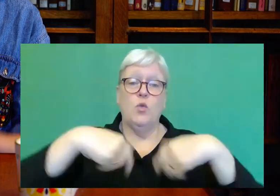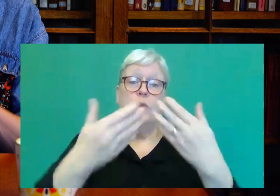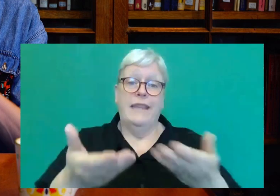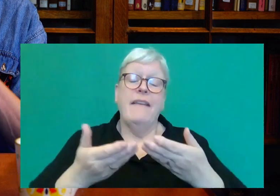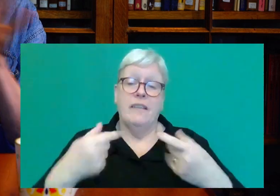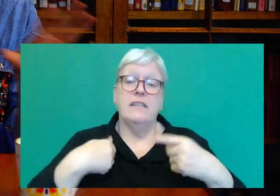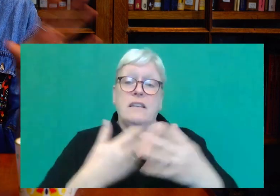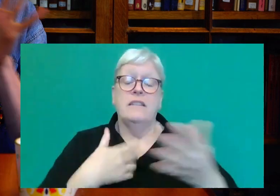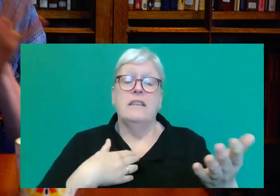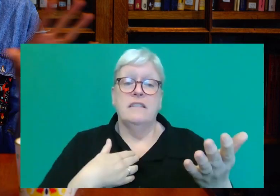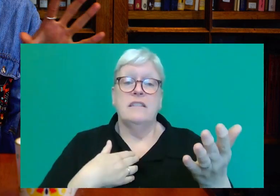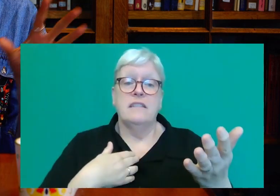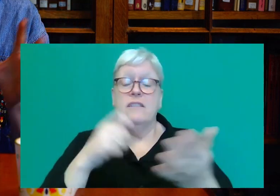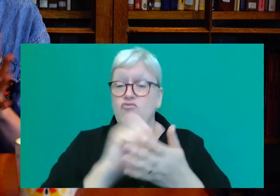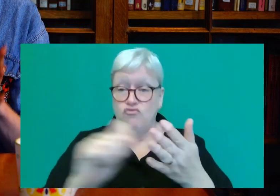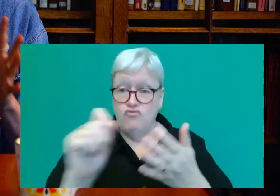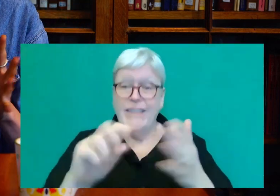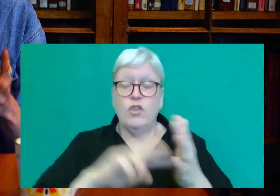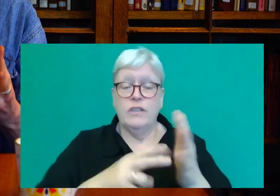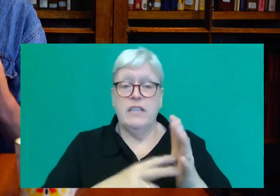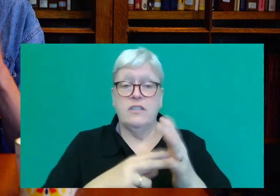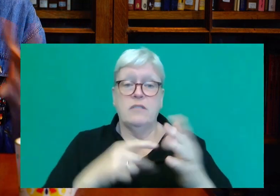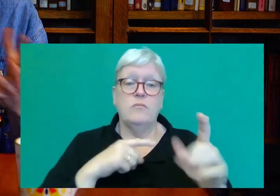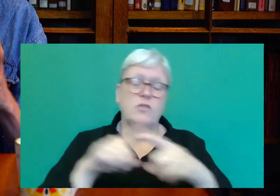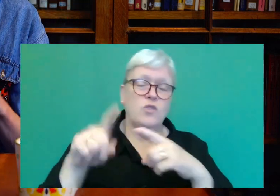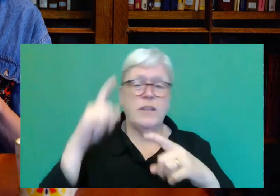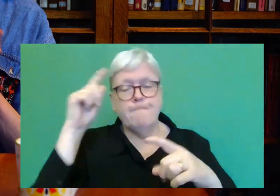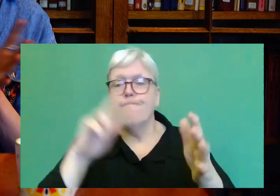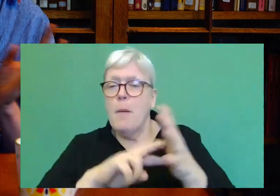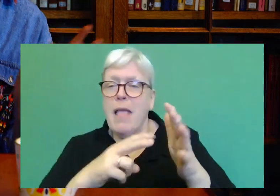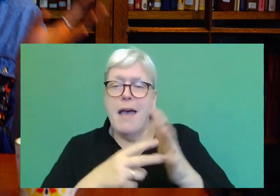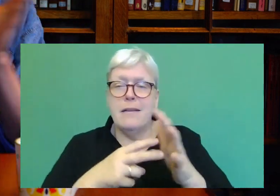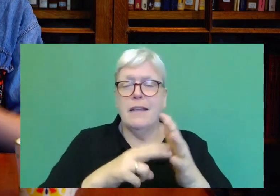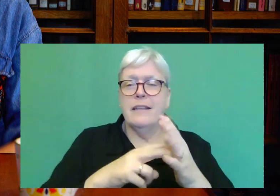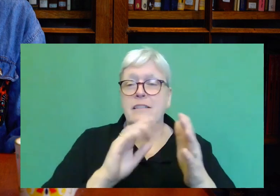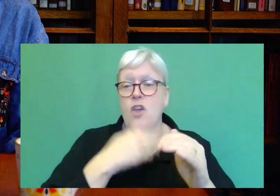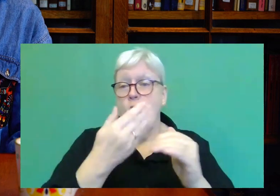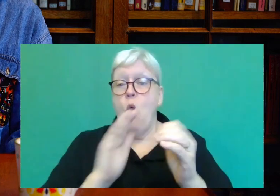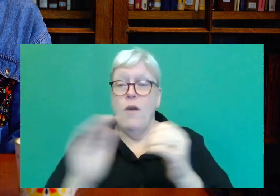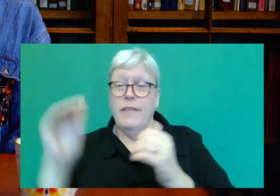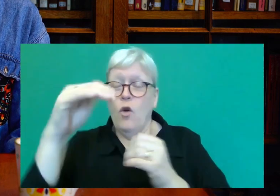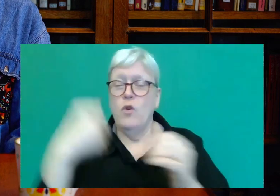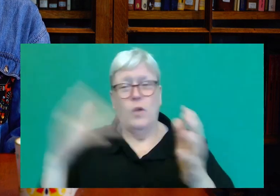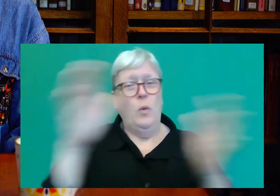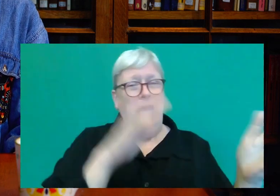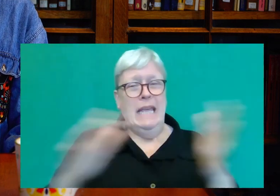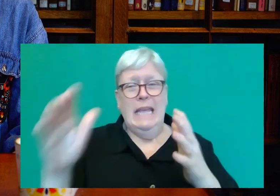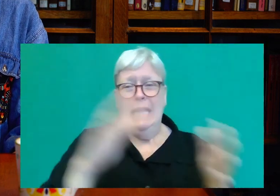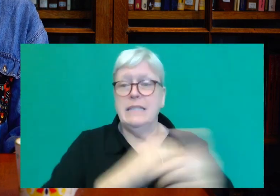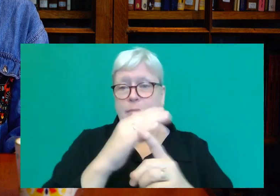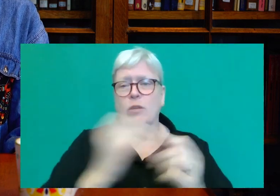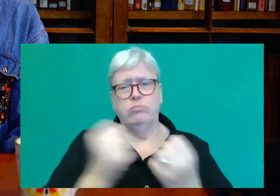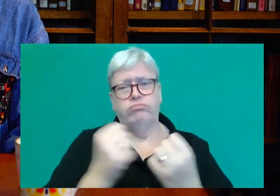organisation. So we were divvying up the months ahead. It's right on the coast. It can be known for quite punishing winds and temperatures. So obviously I did the